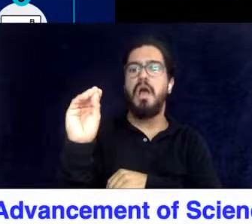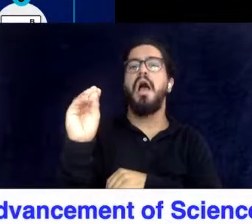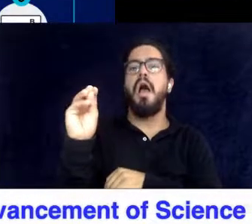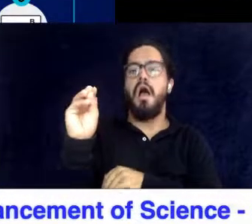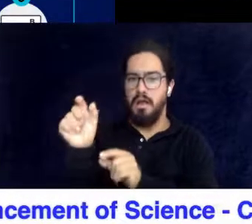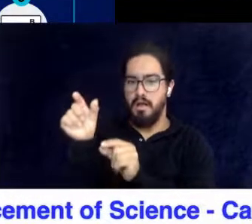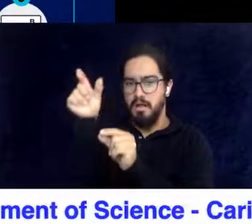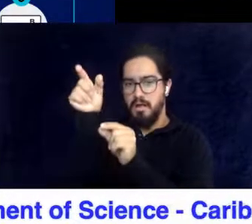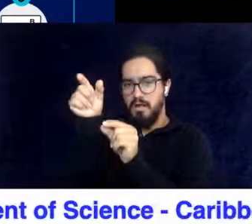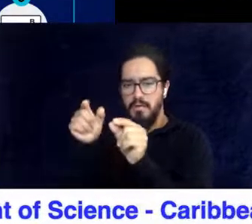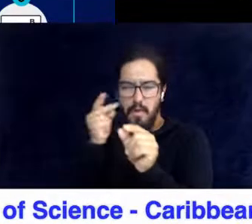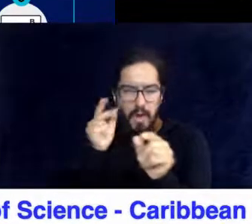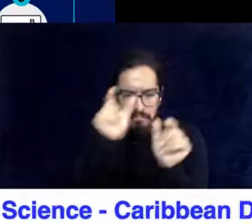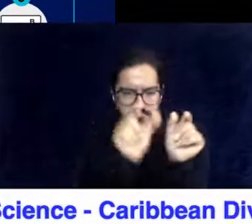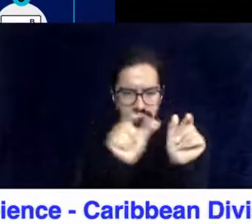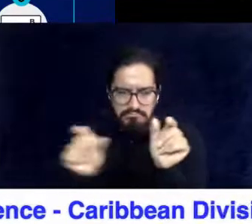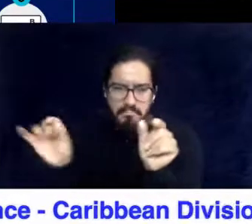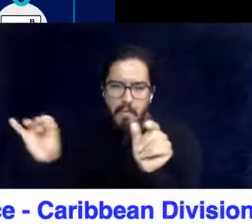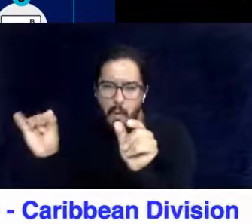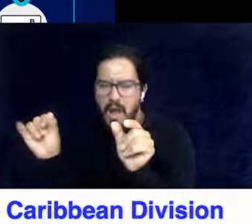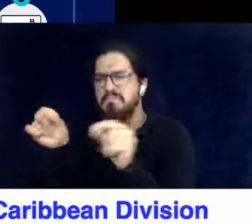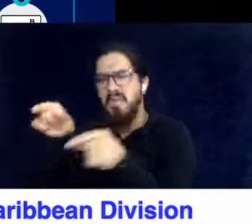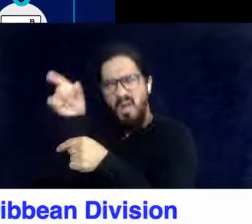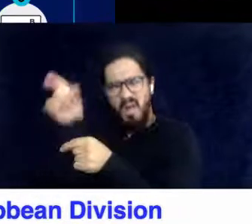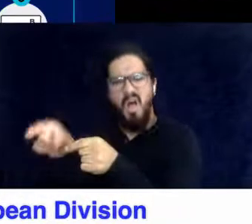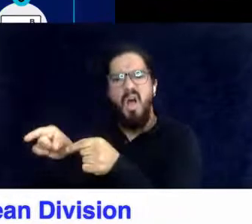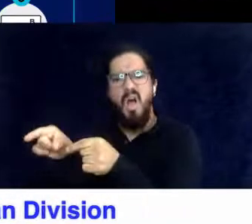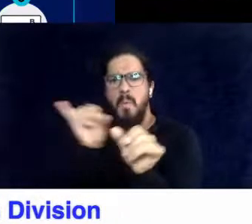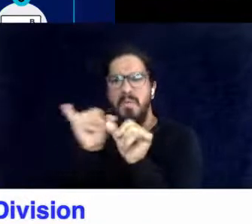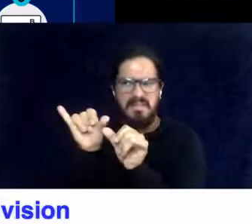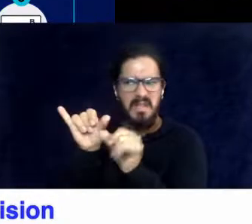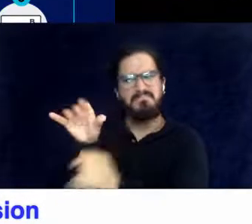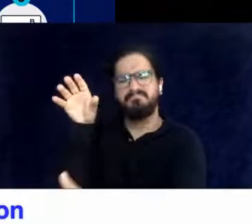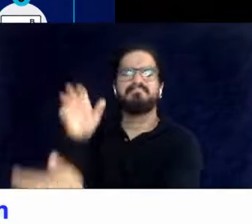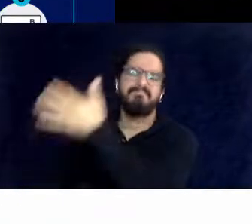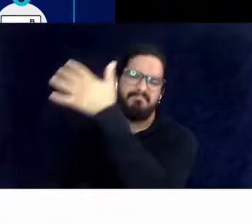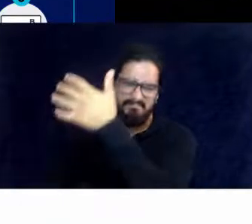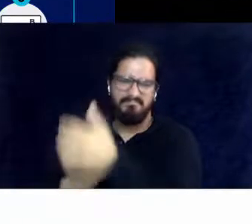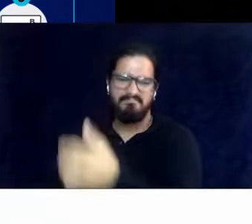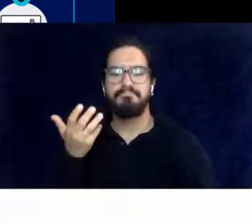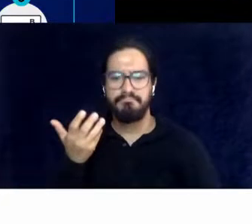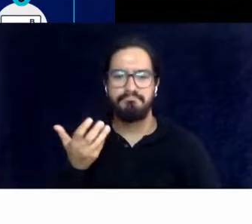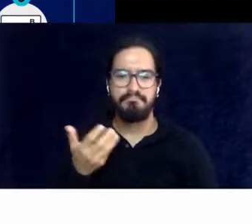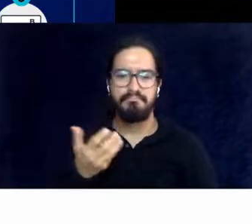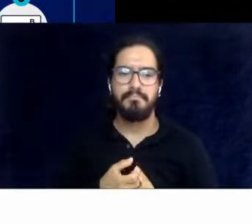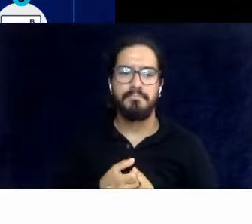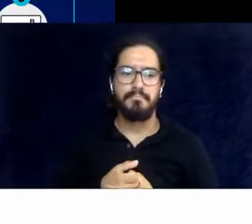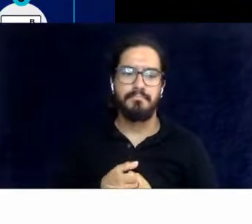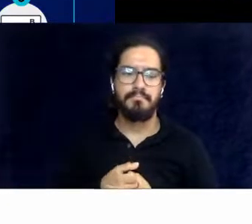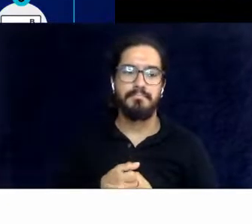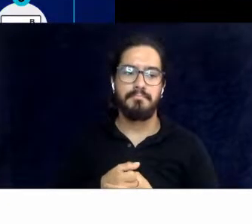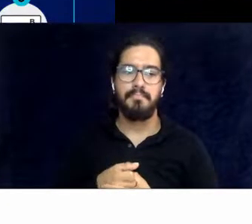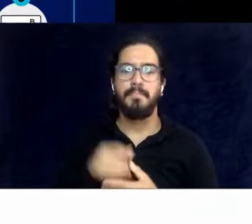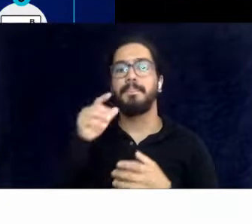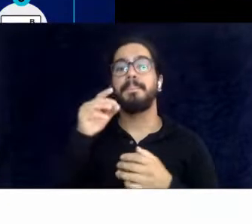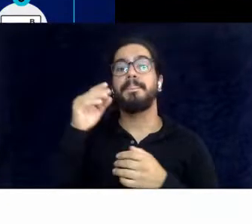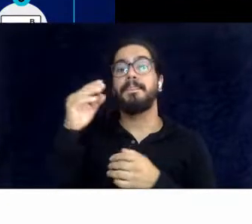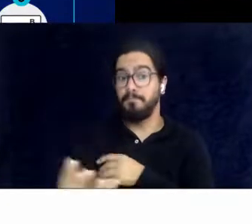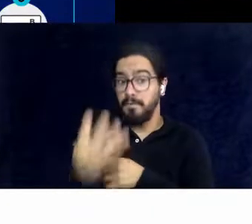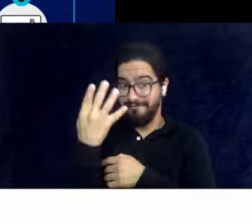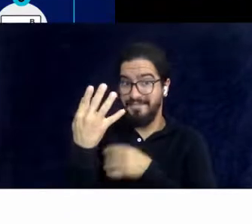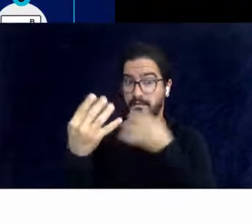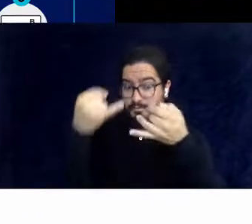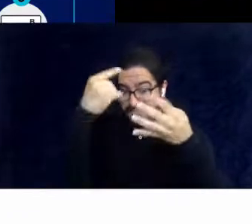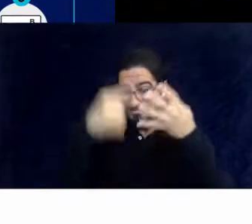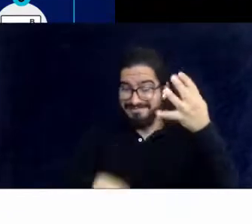deleted. And also, we added a synergy values for each drug combination. In step 4, after we clean our